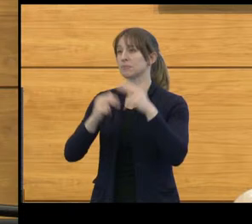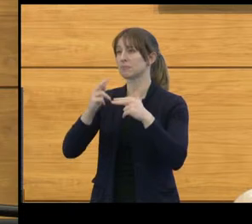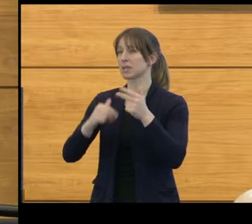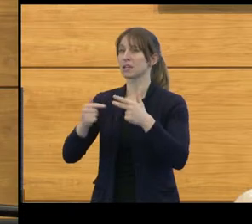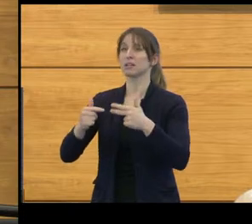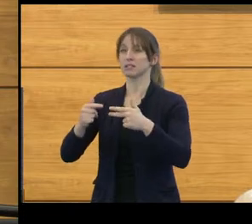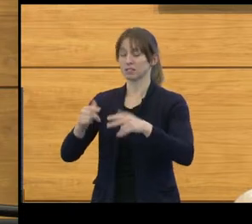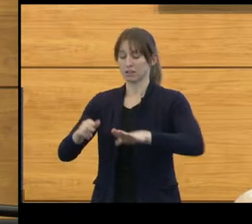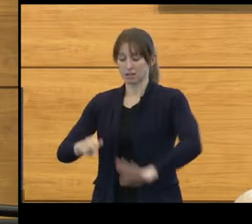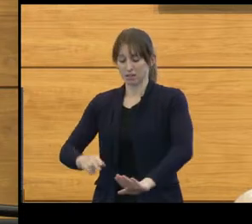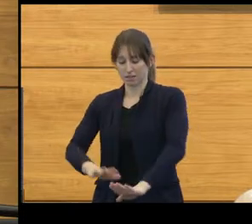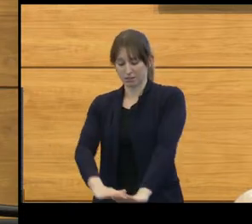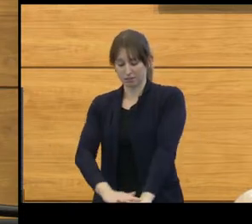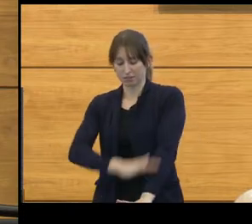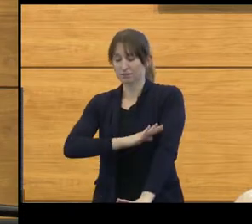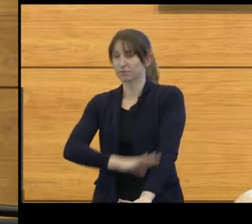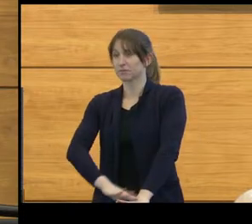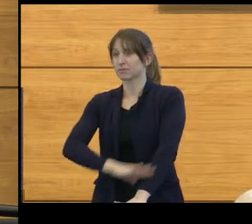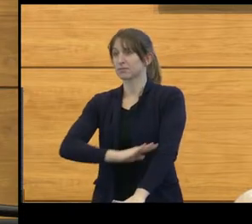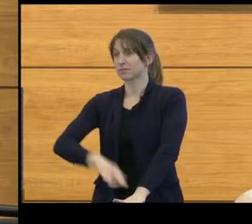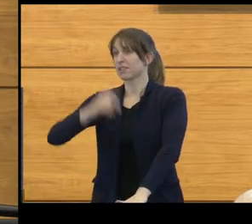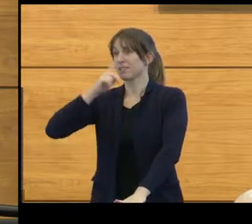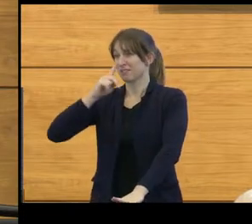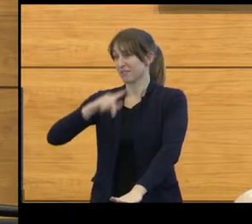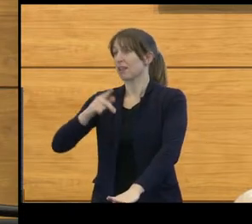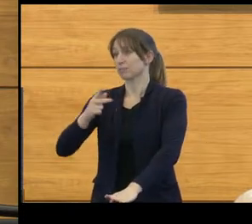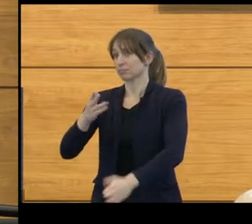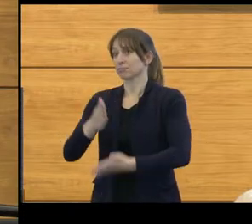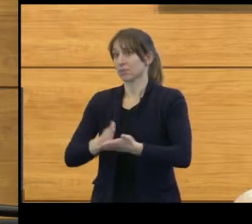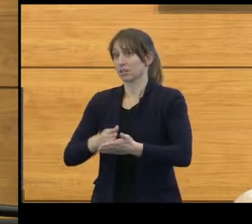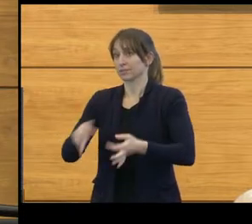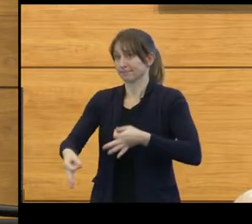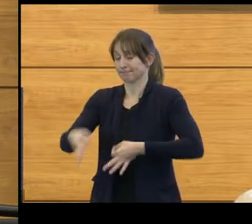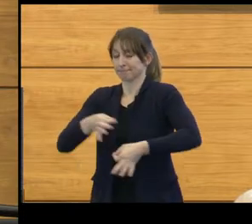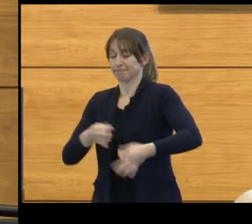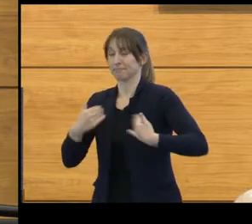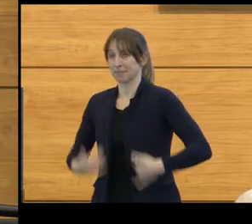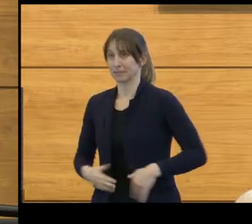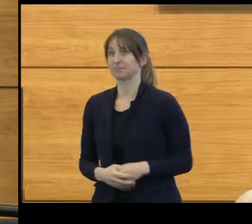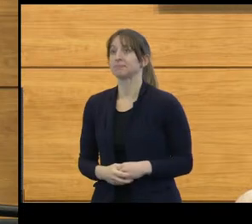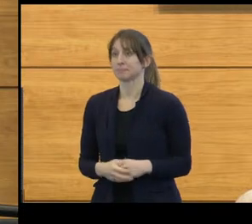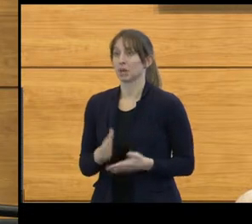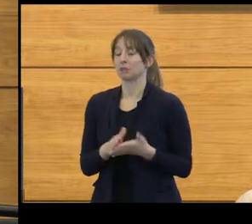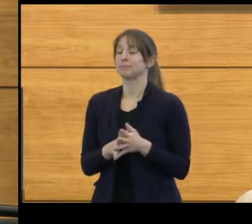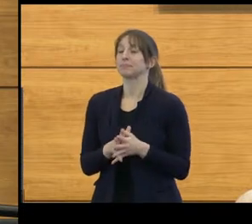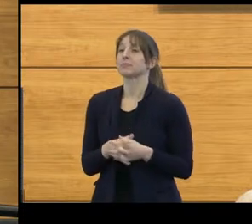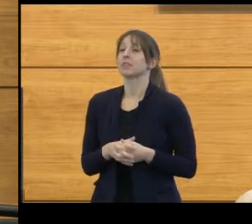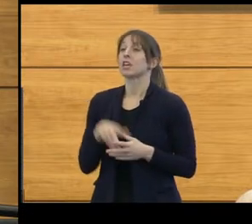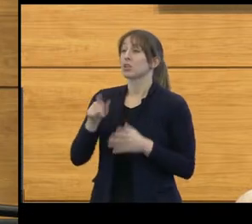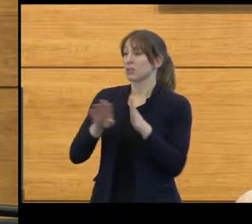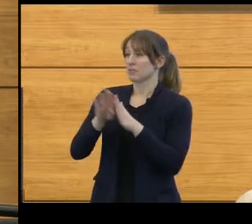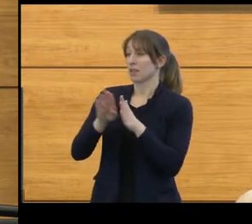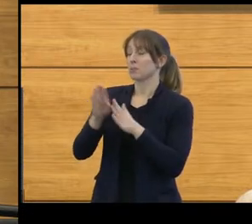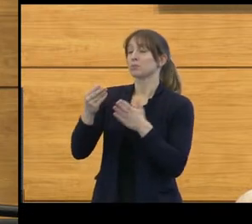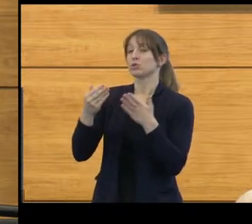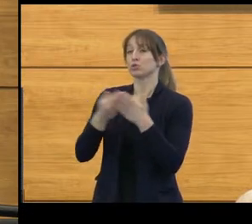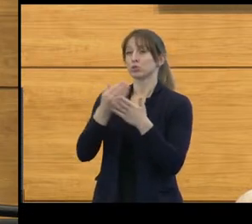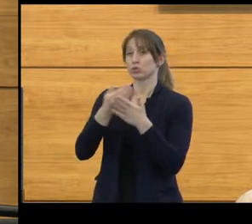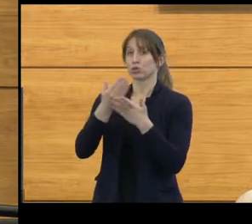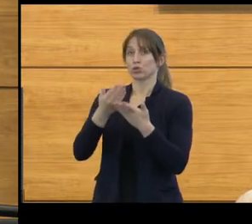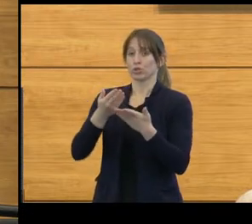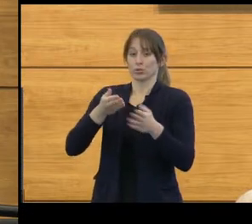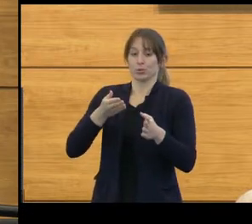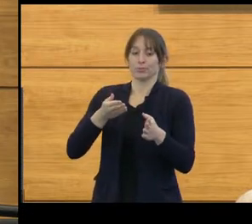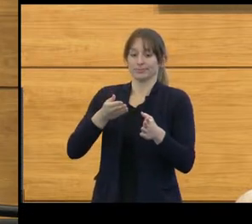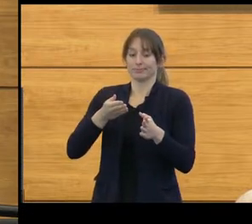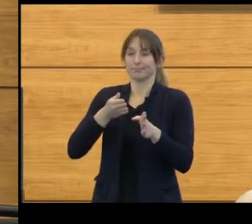prostheses. Professor Rouse, you've developed a new class of bio-inspired prosthetic technologies that